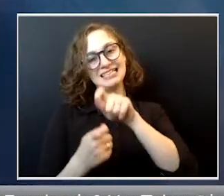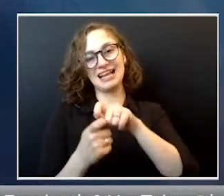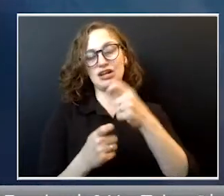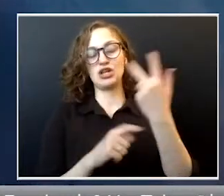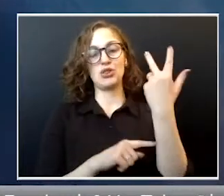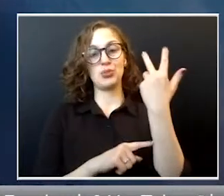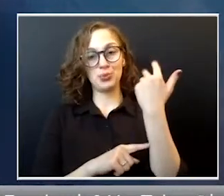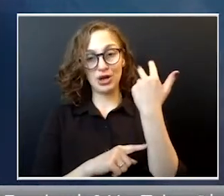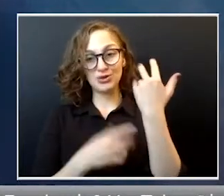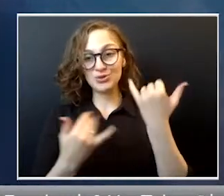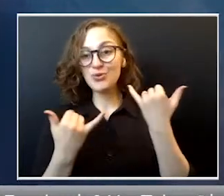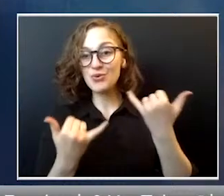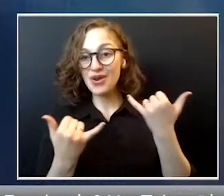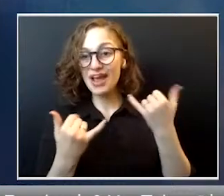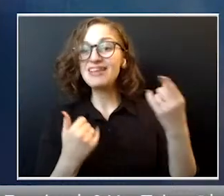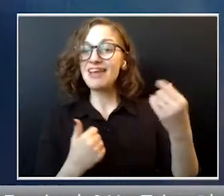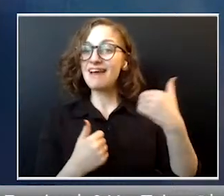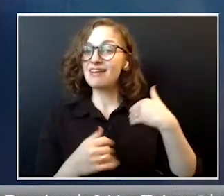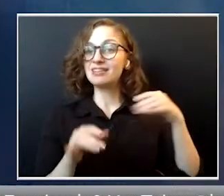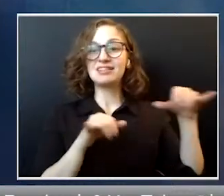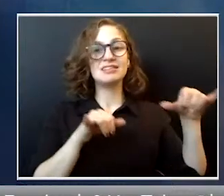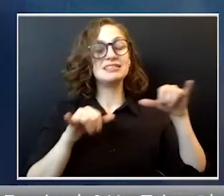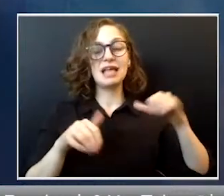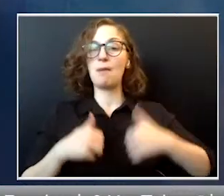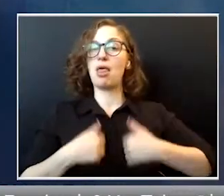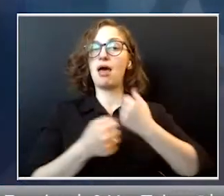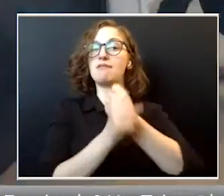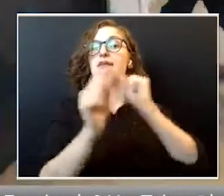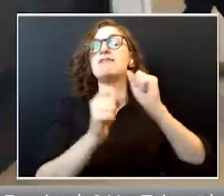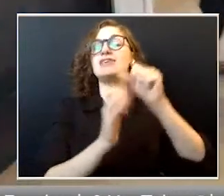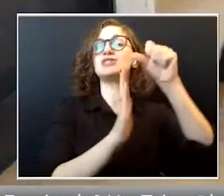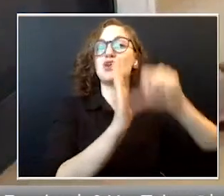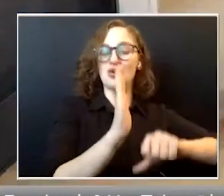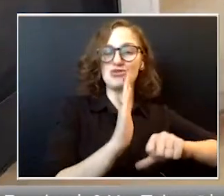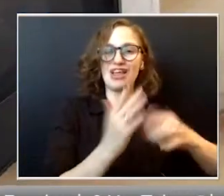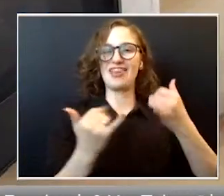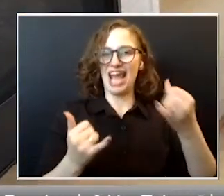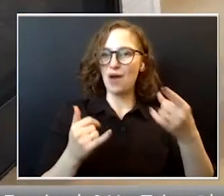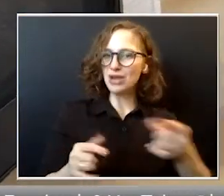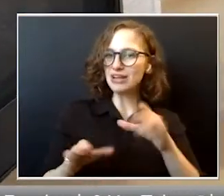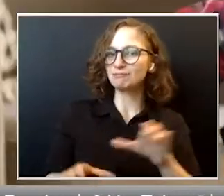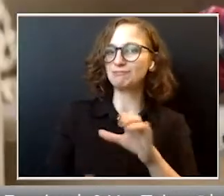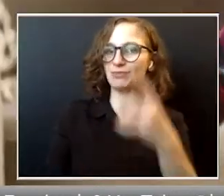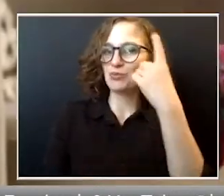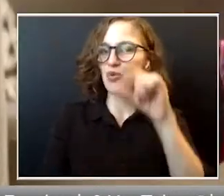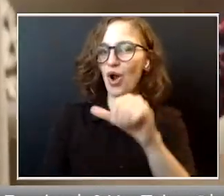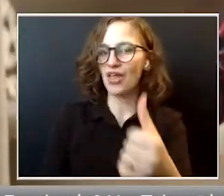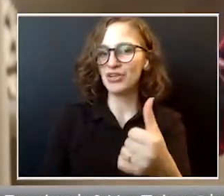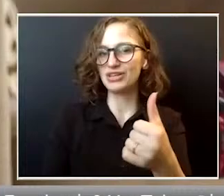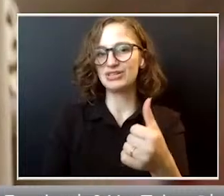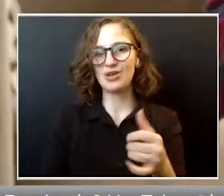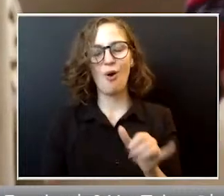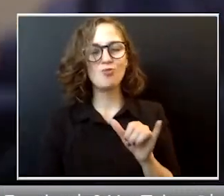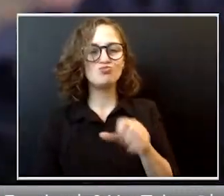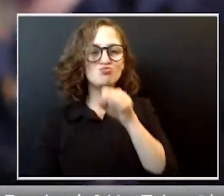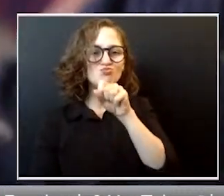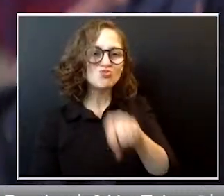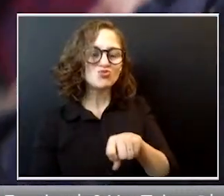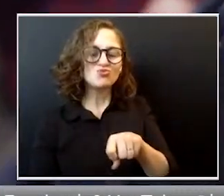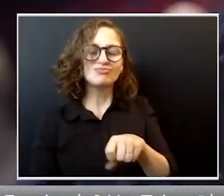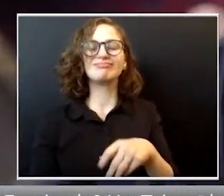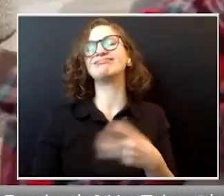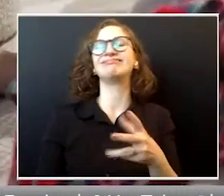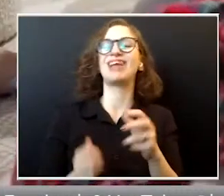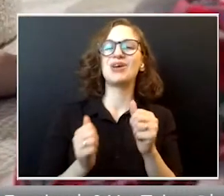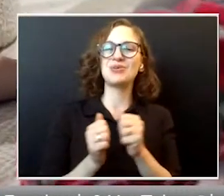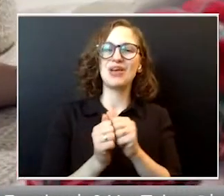same life-saving surgery he now performs. Oh, she loves this. She loves this, yeah. With his wife and kids in their cozy